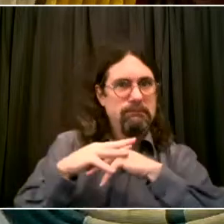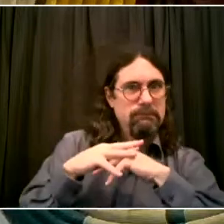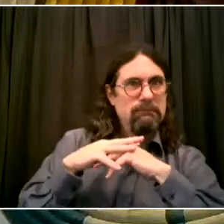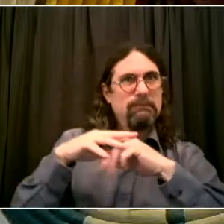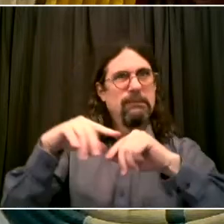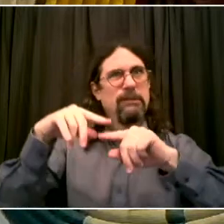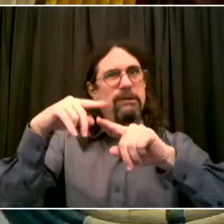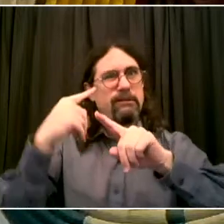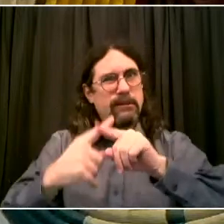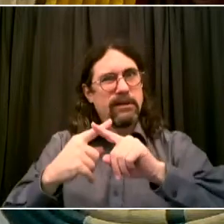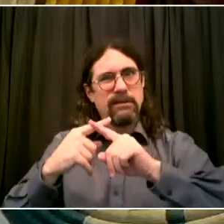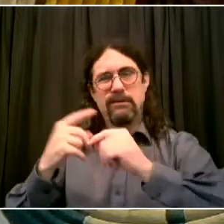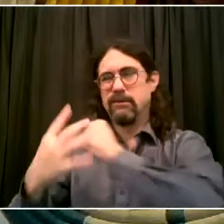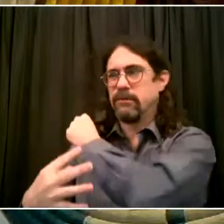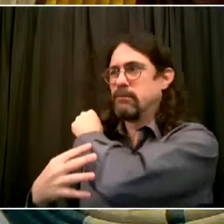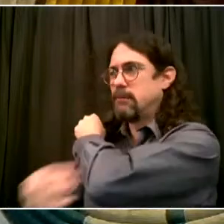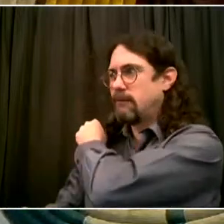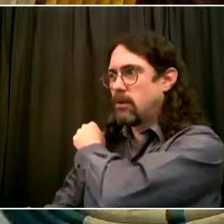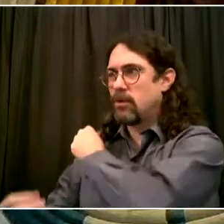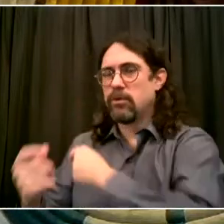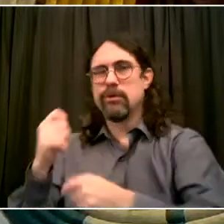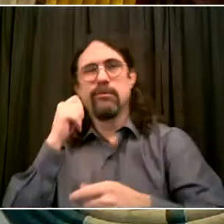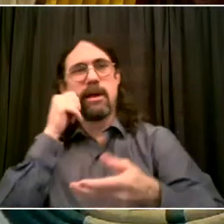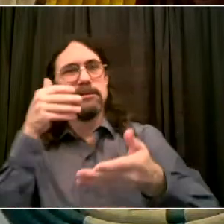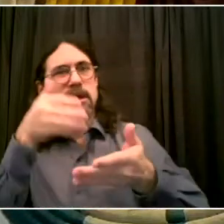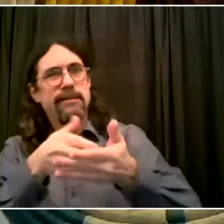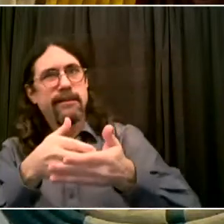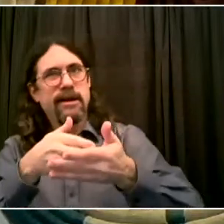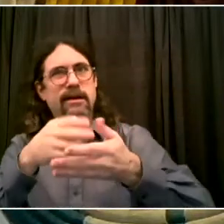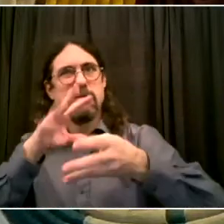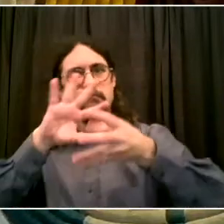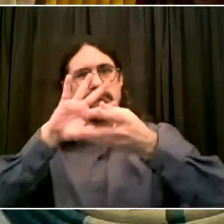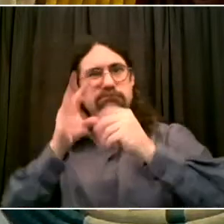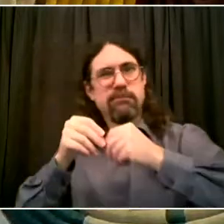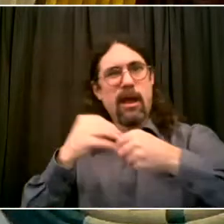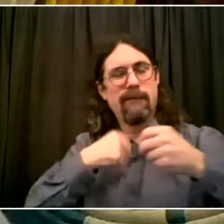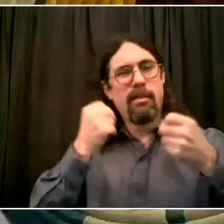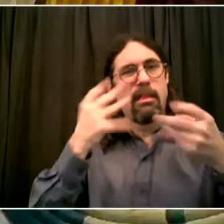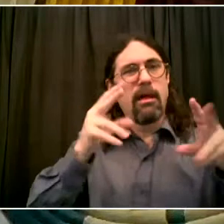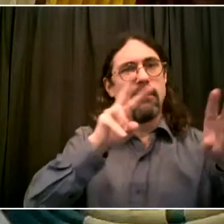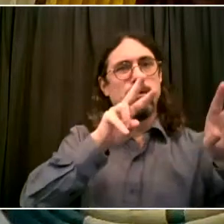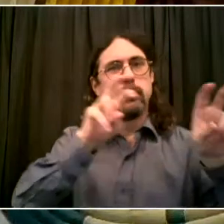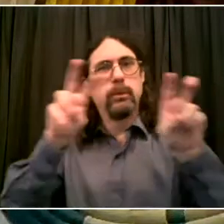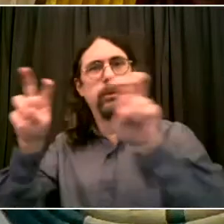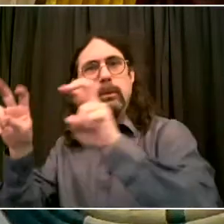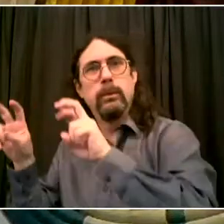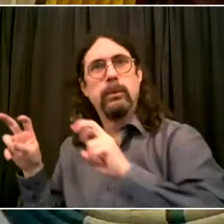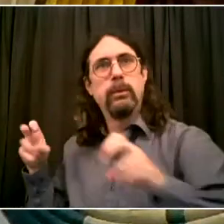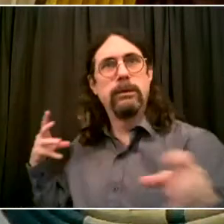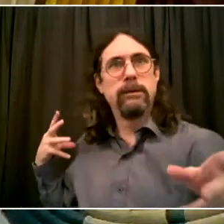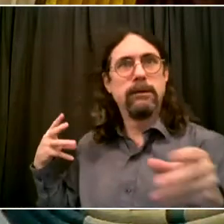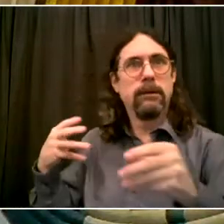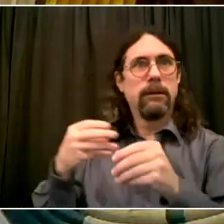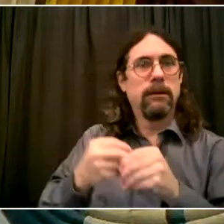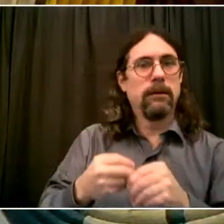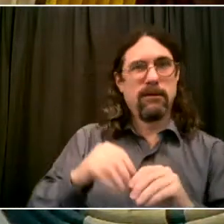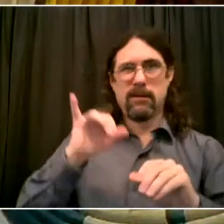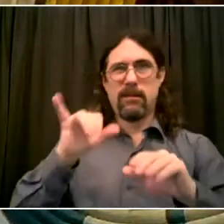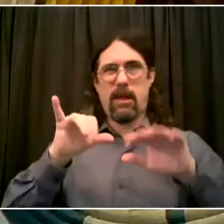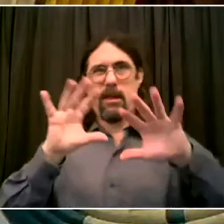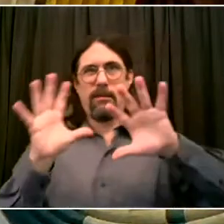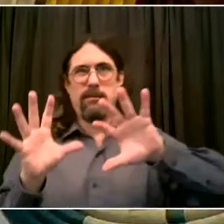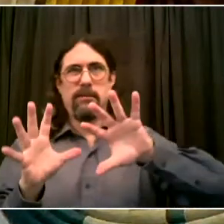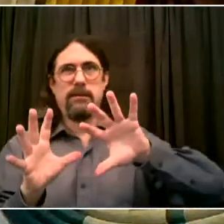is that we know from this disease and all infectious diseases that simply counting cases can be a little bit problematic as a comparison